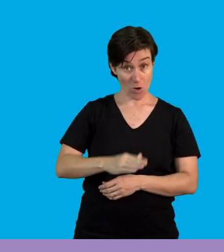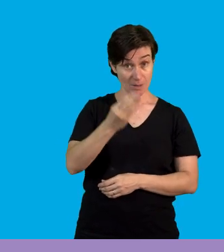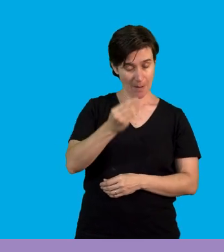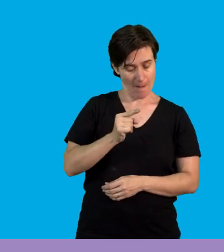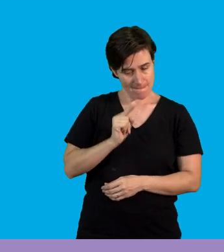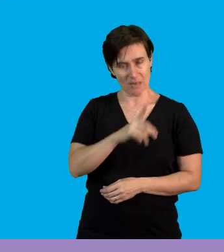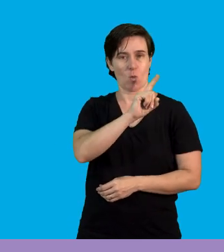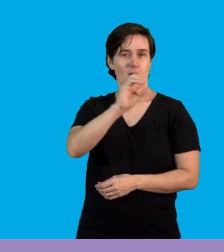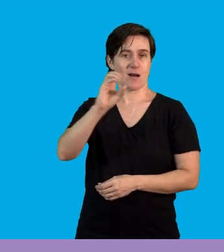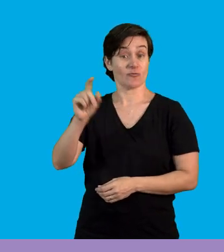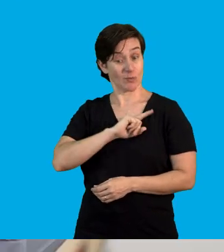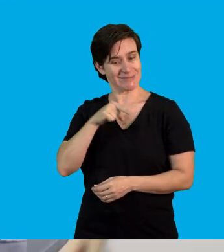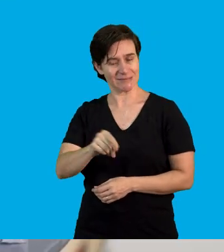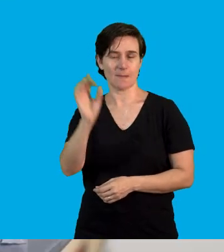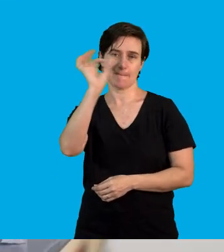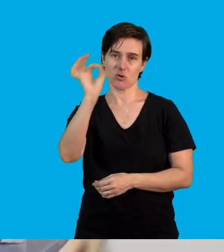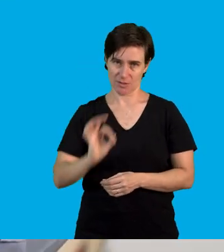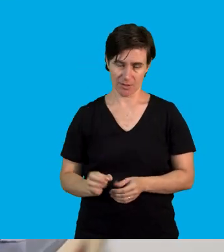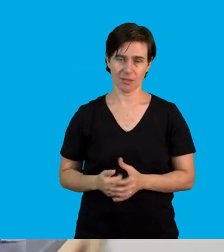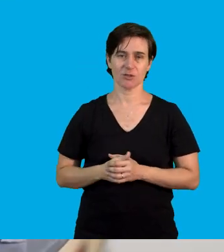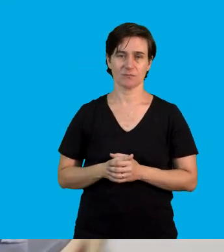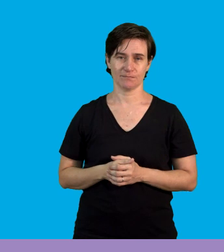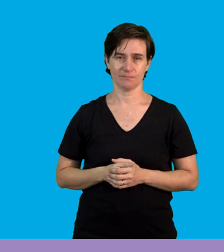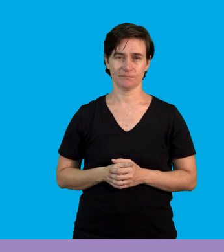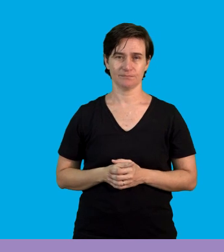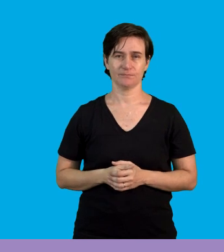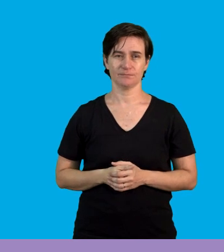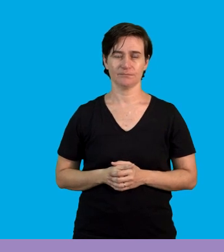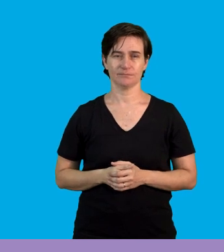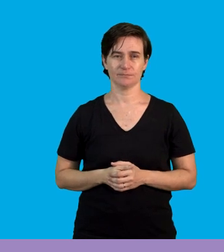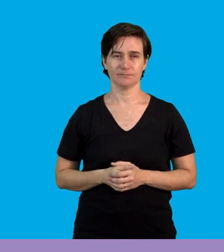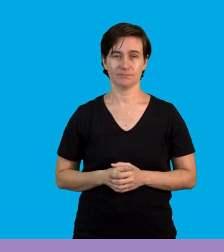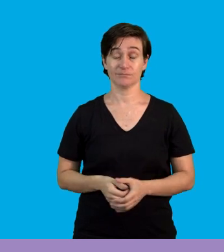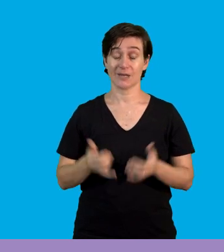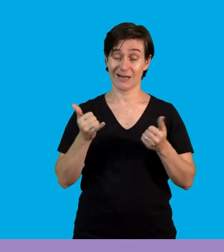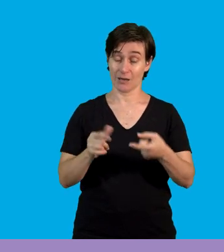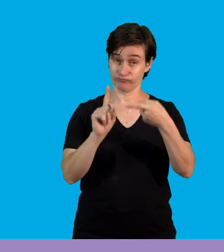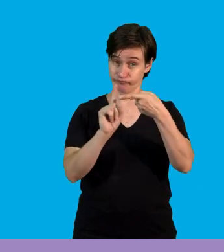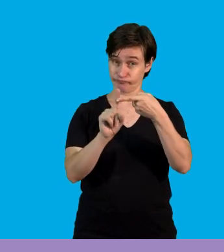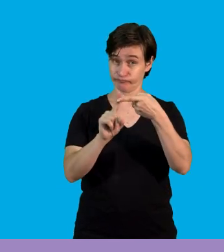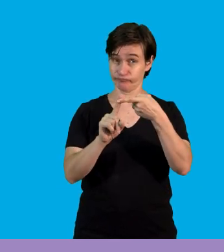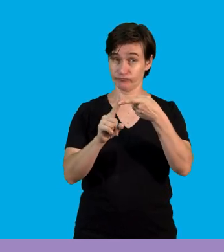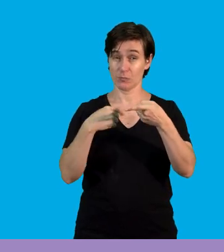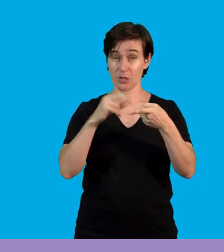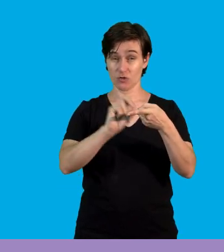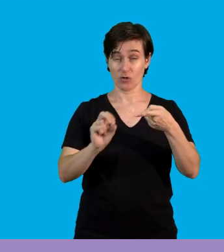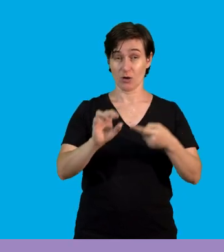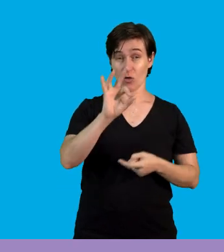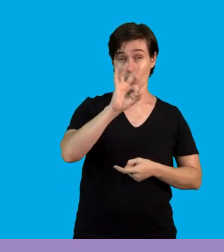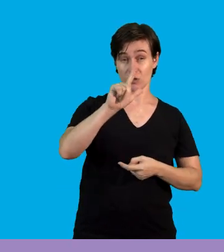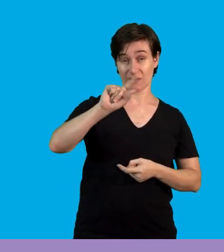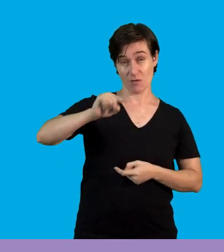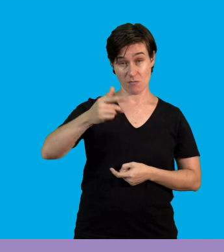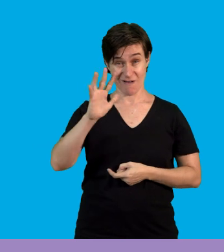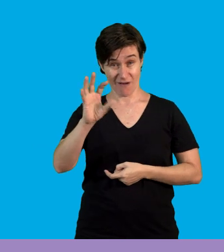whenever you're working with percentages, remember that. All right, now we have to